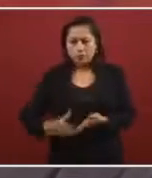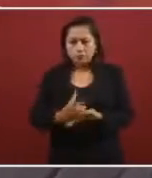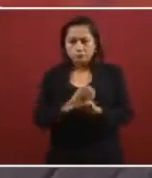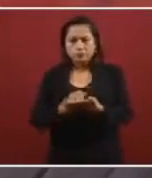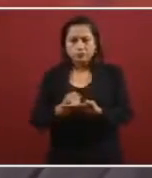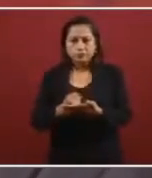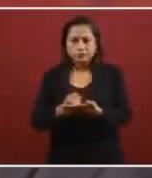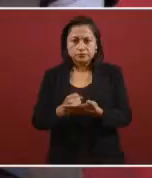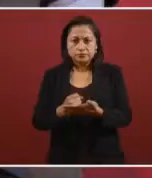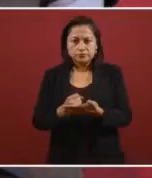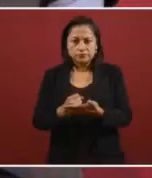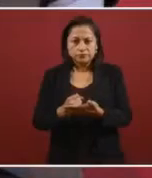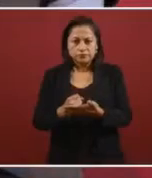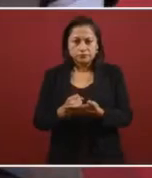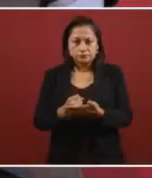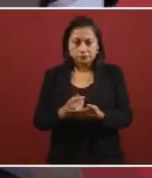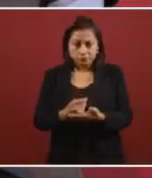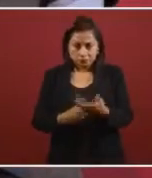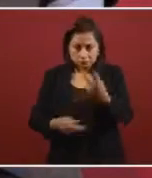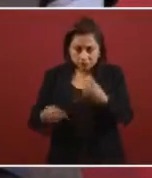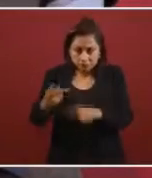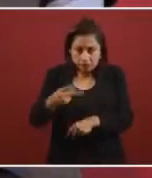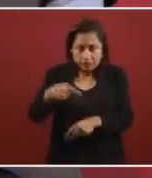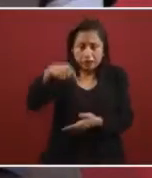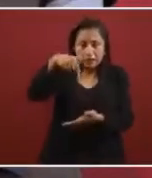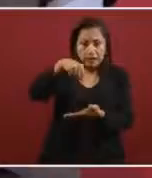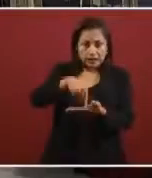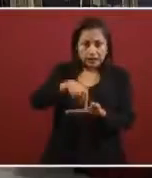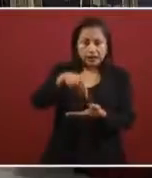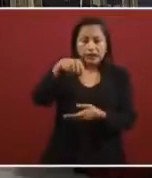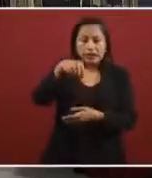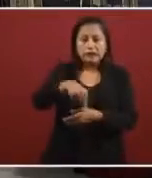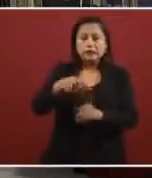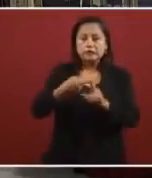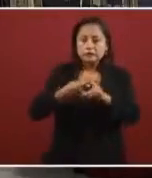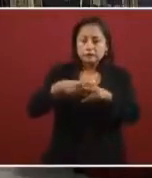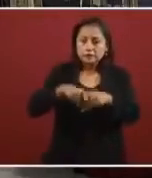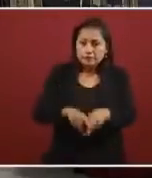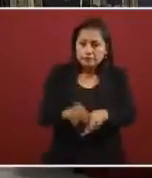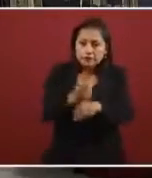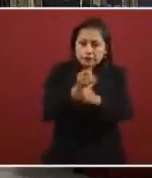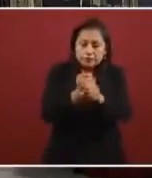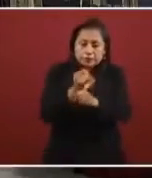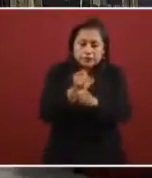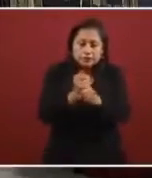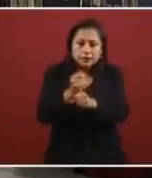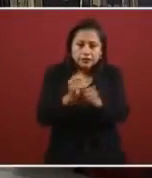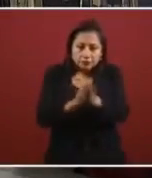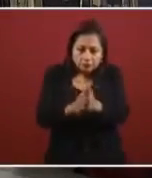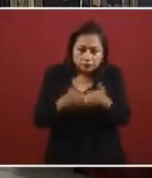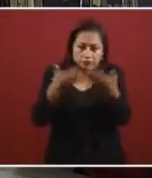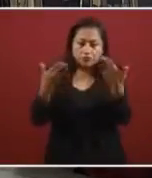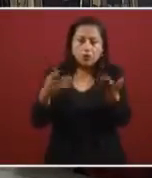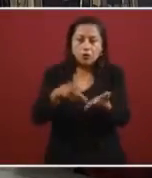Se estaría Would he reabriendo la be investigación reopening the investigation? y